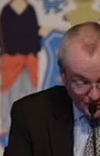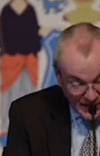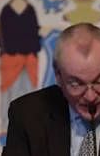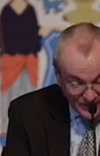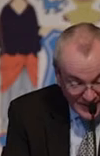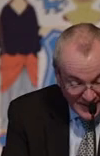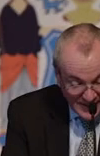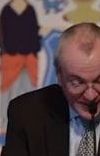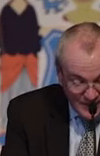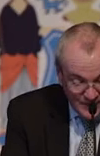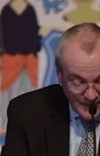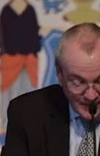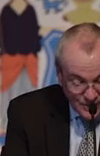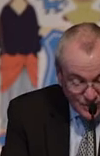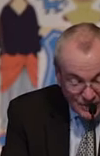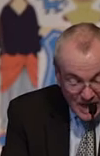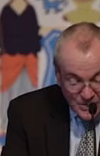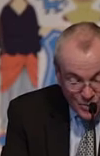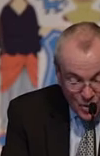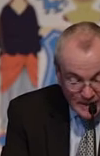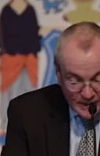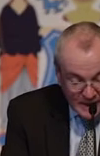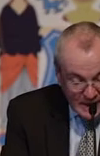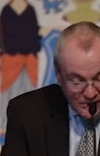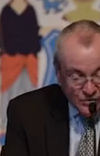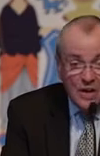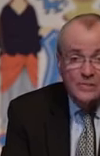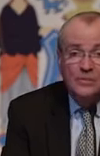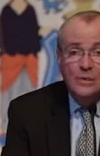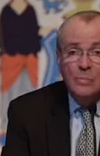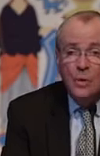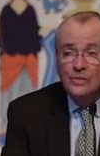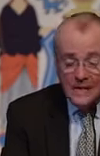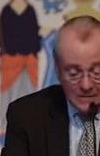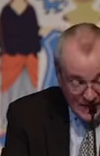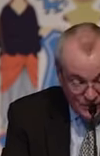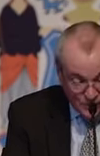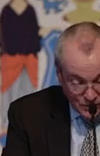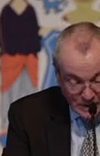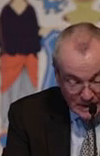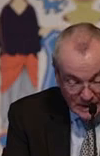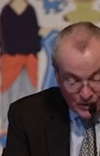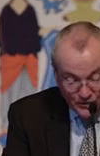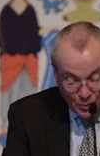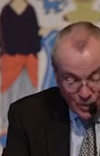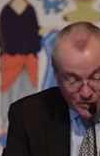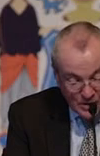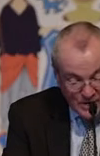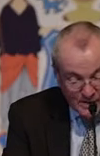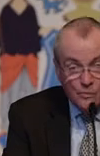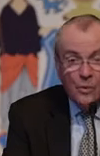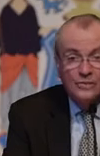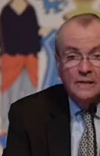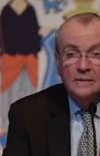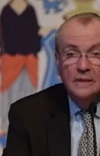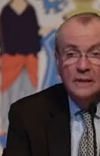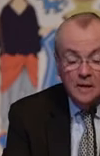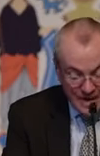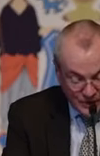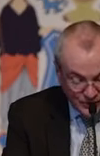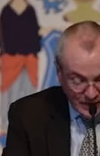not surprised. Darell Johnson worked in the guidance office at Morristown High School and also worked part-time at